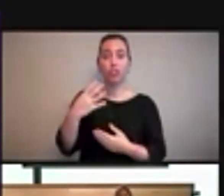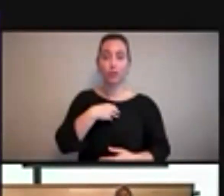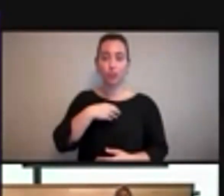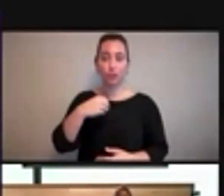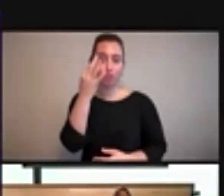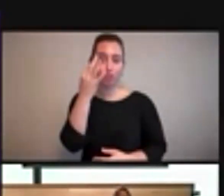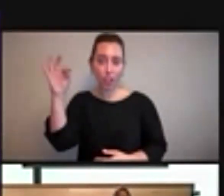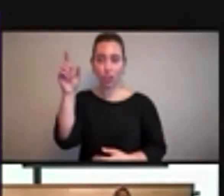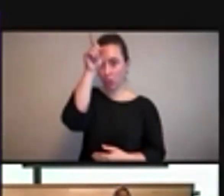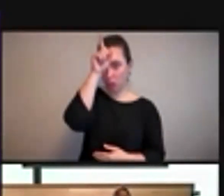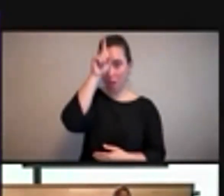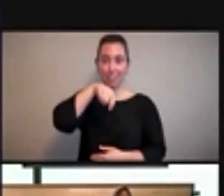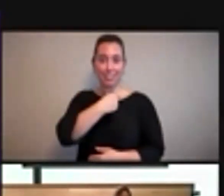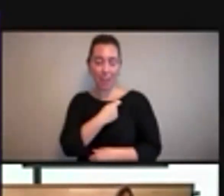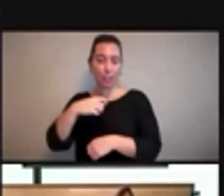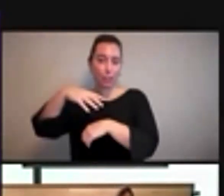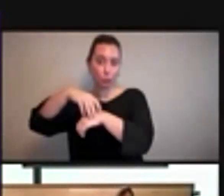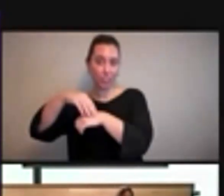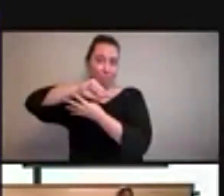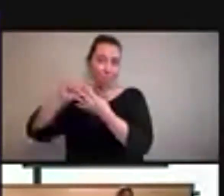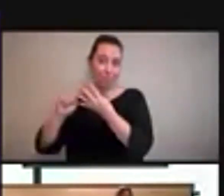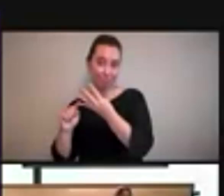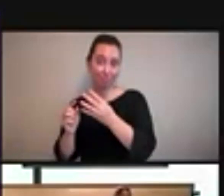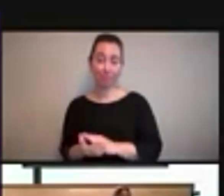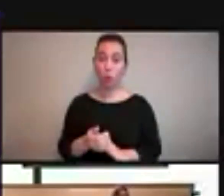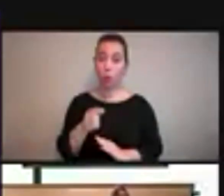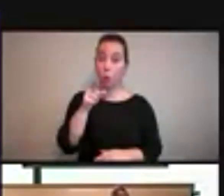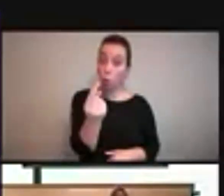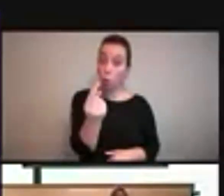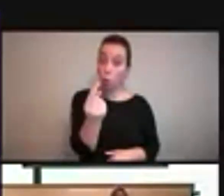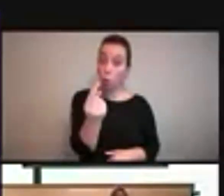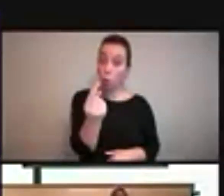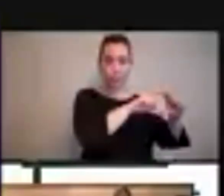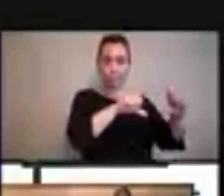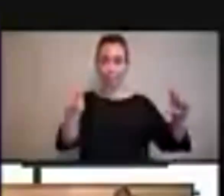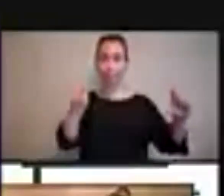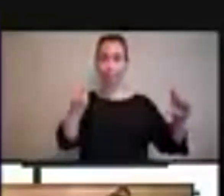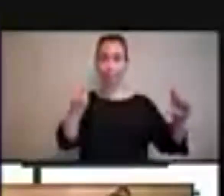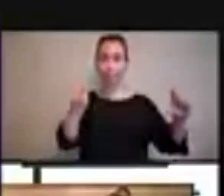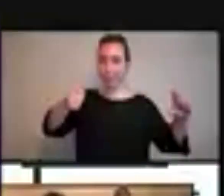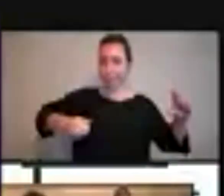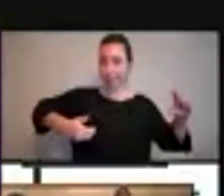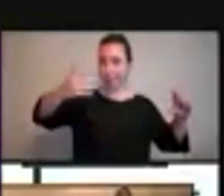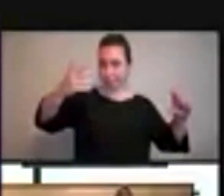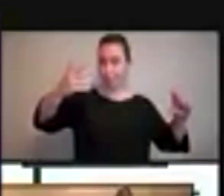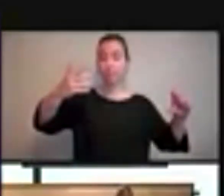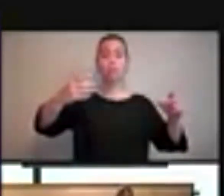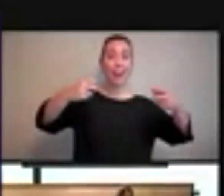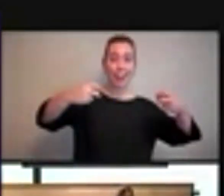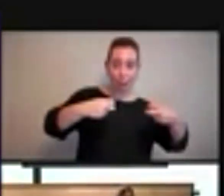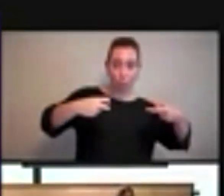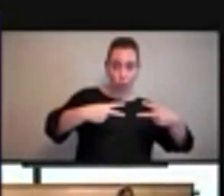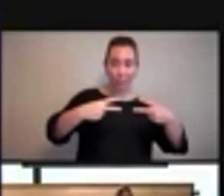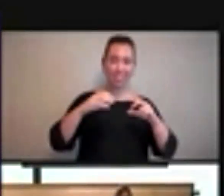us online today, you can choose to either have the live captions via the closed captions function, use the